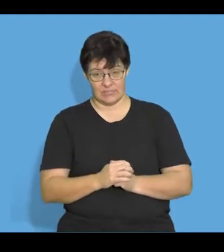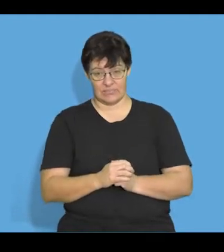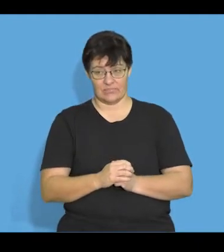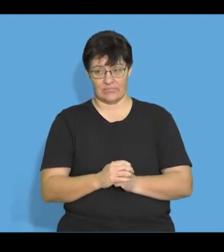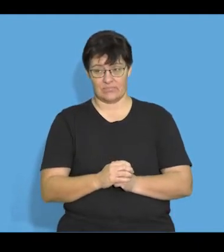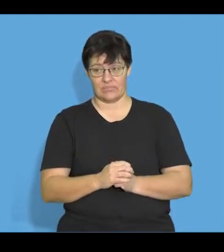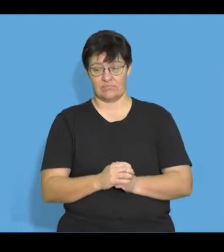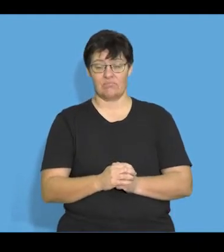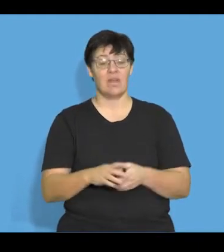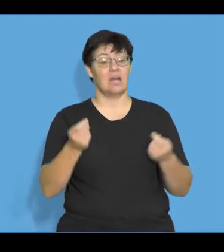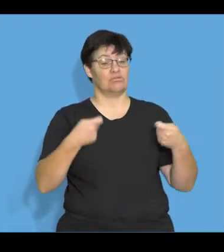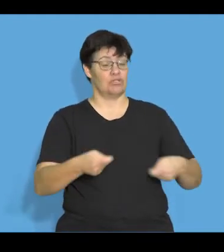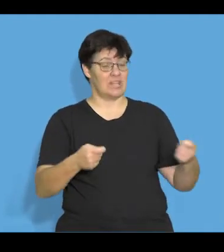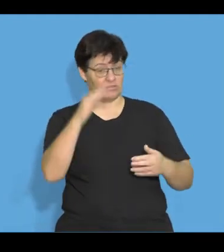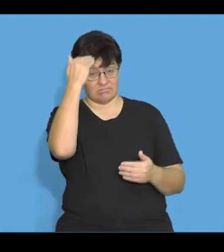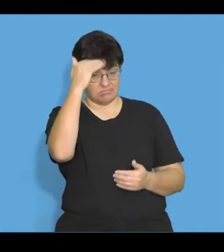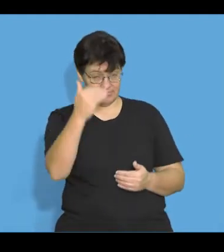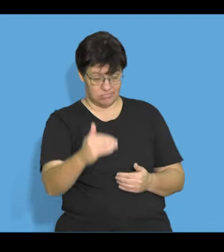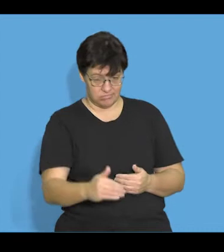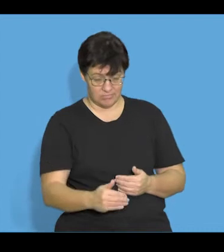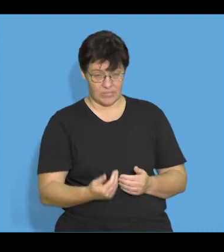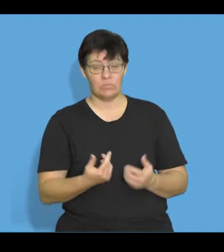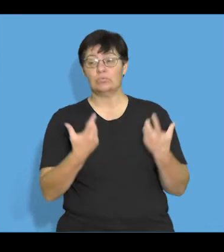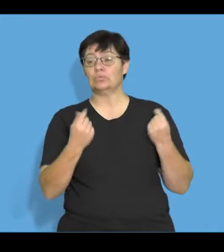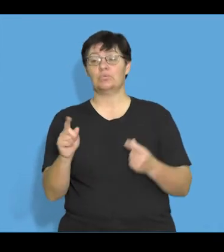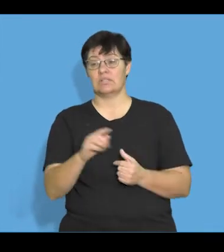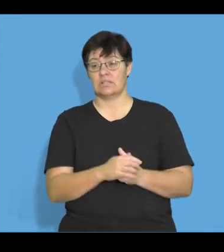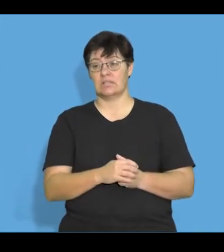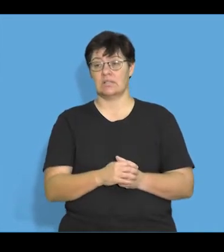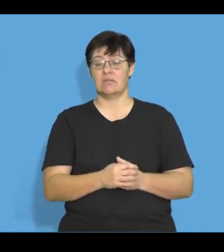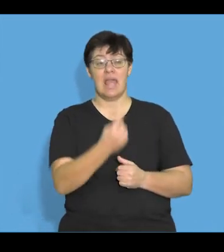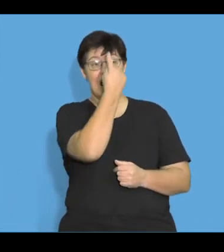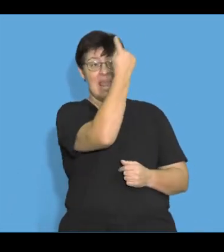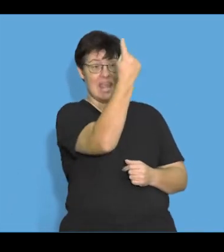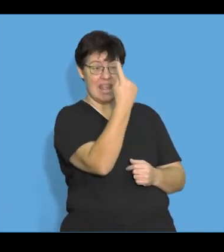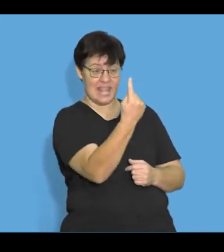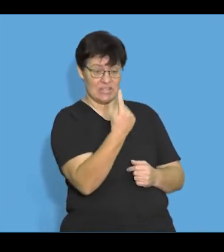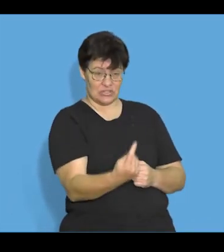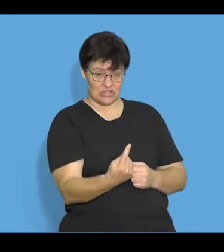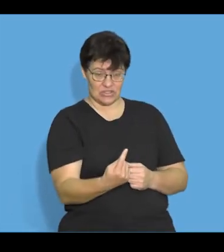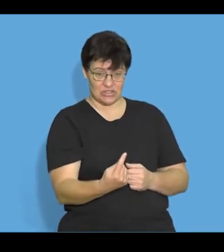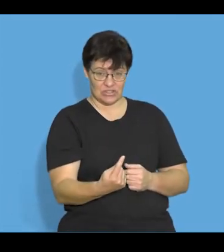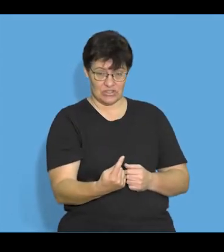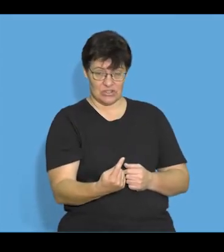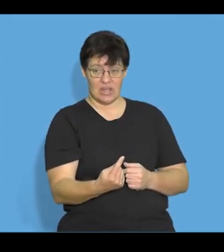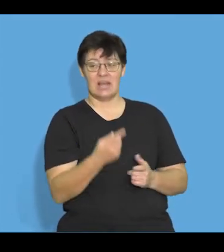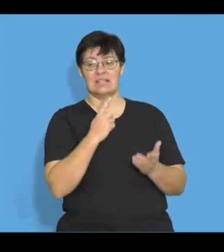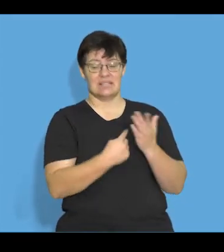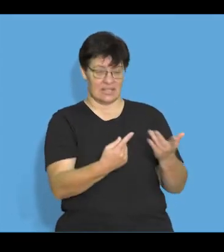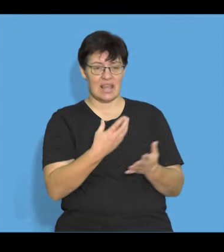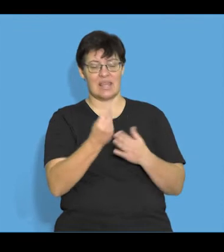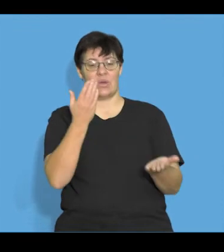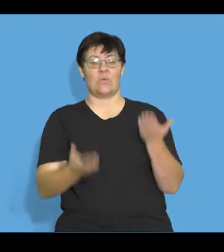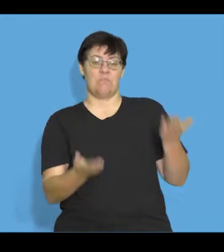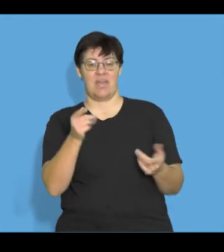Here are all my transactions. What we're going to do is we'll take each transaction as a standalone and then do the